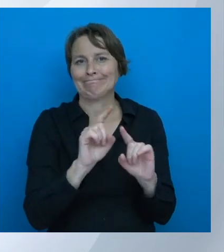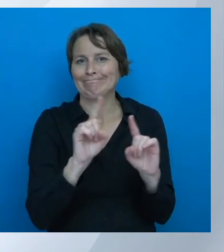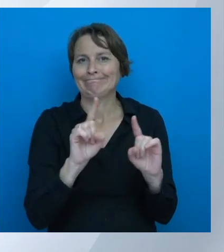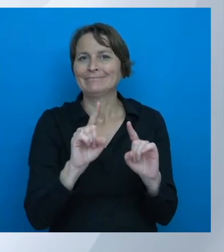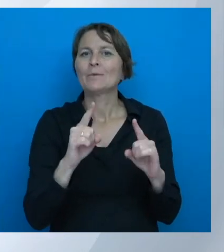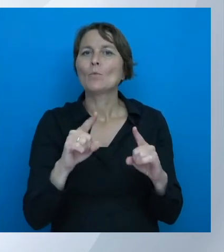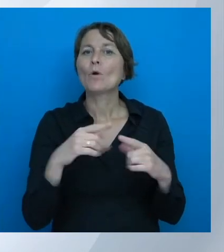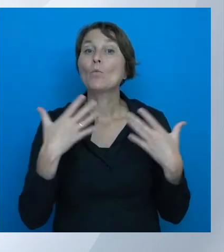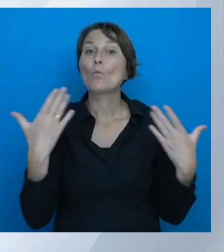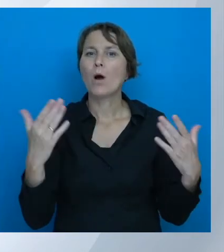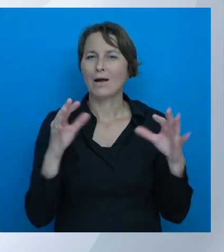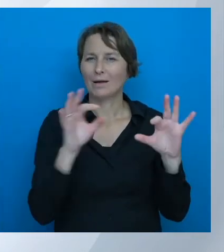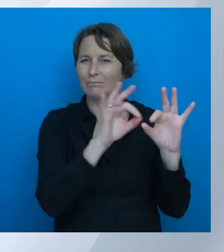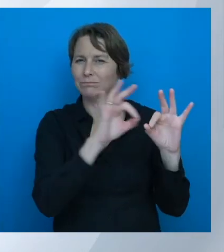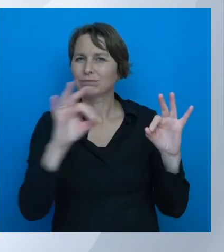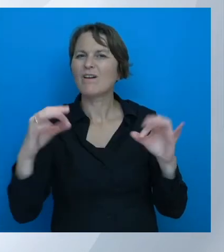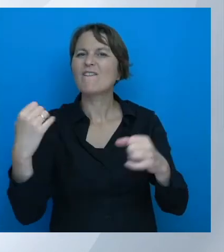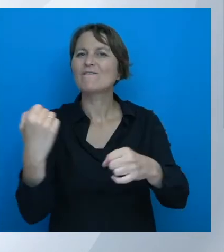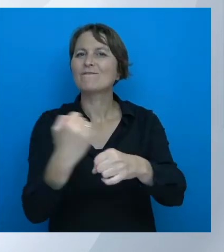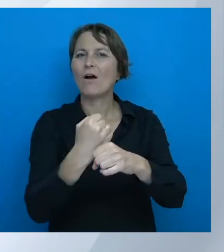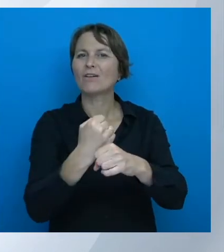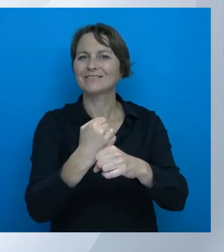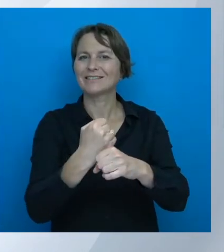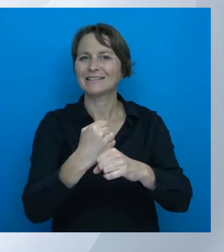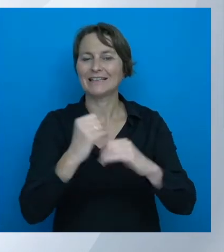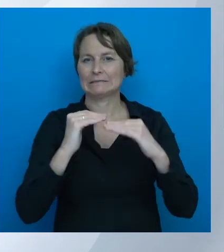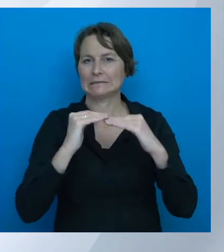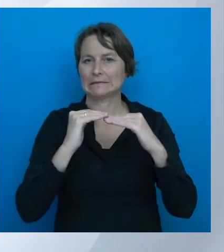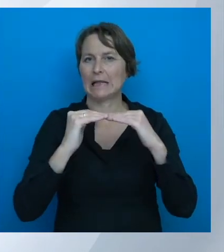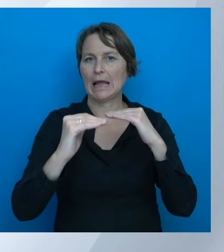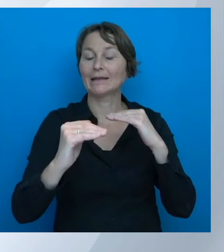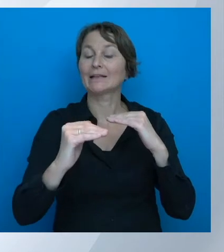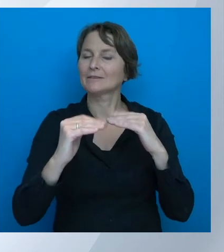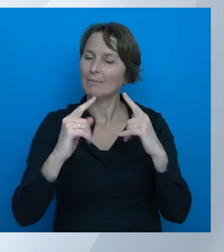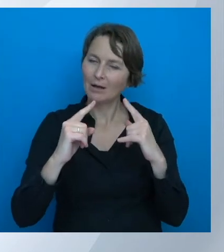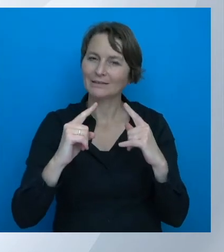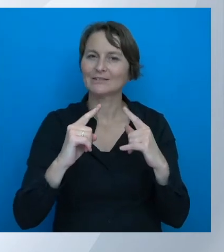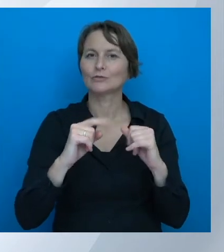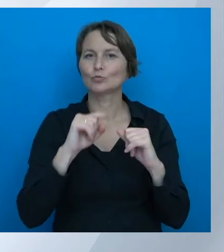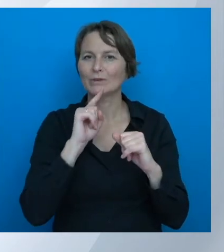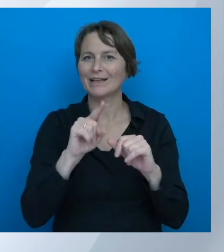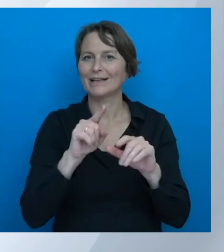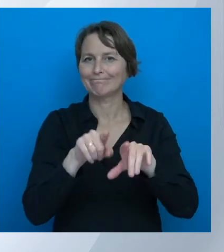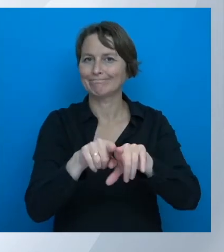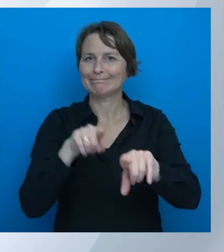because we've got an await for our table access, we need to make the function asynchronous.